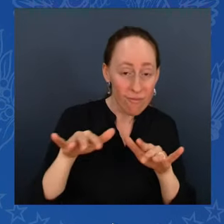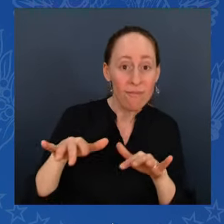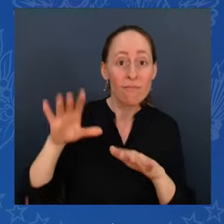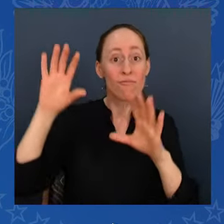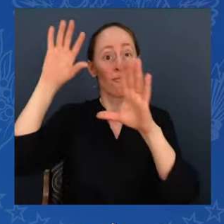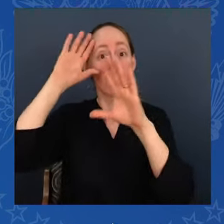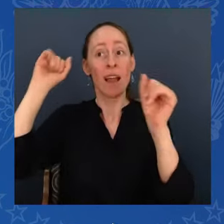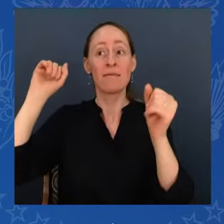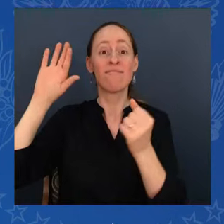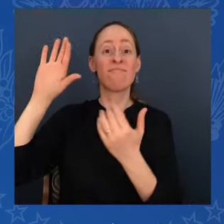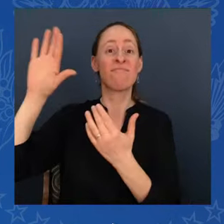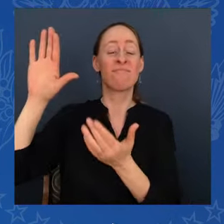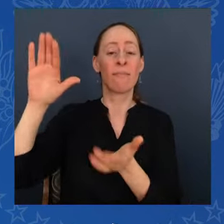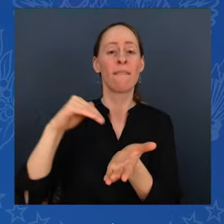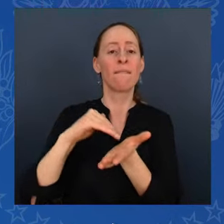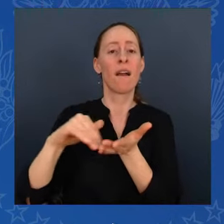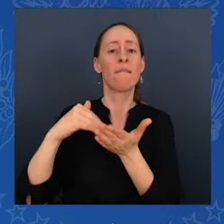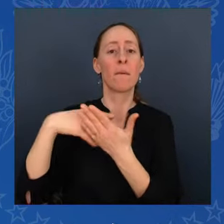of Americans.